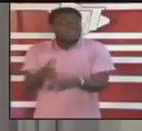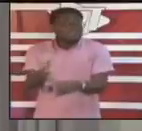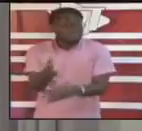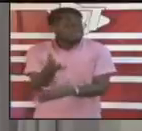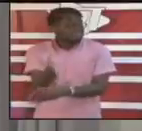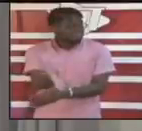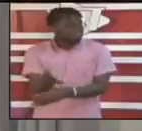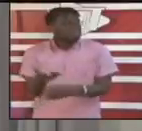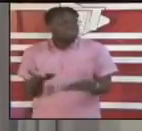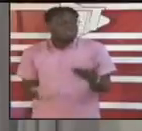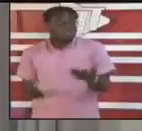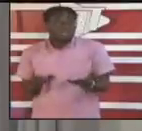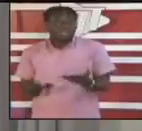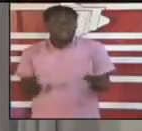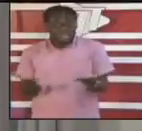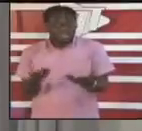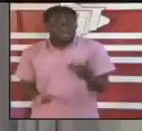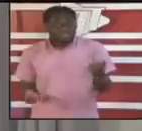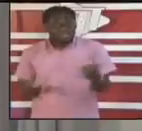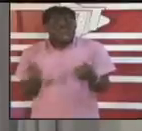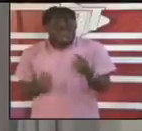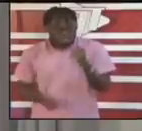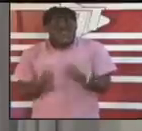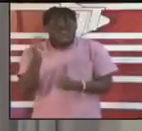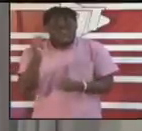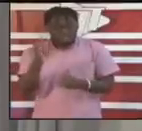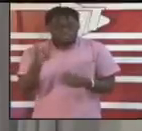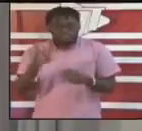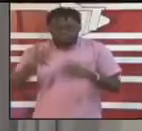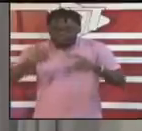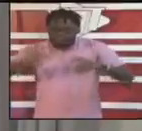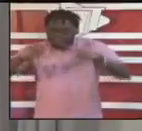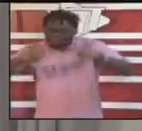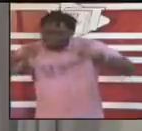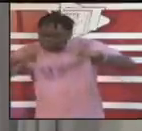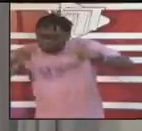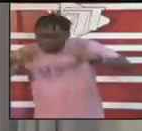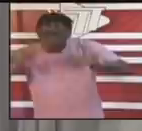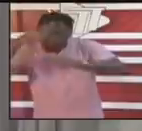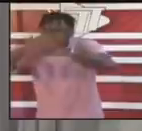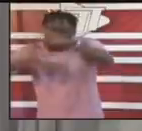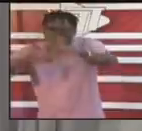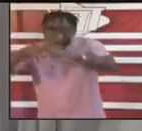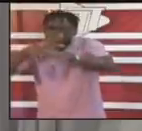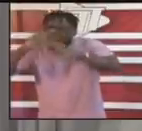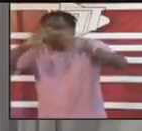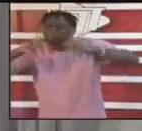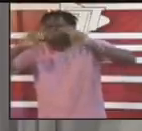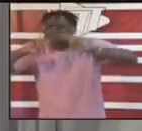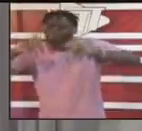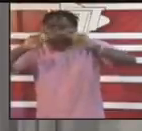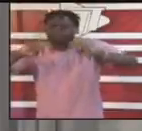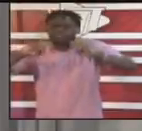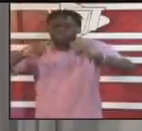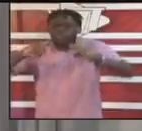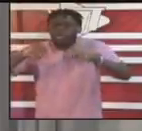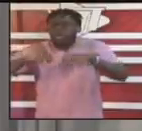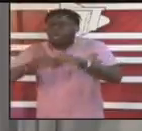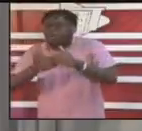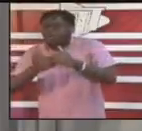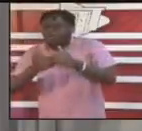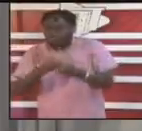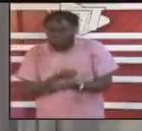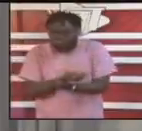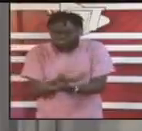Tobago that we are paying attention to the trends and we are bringing this information to you that you should take care of